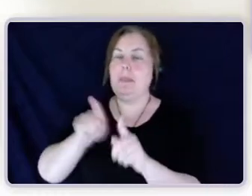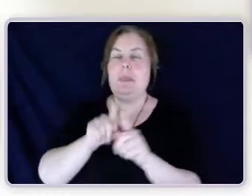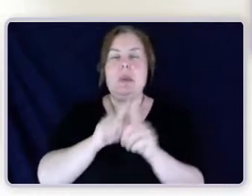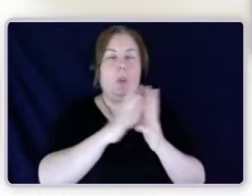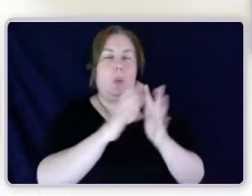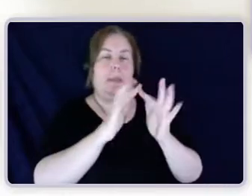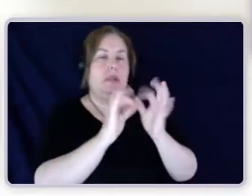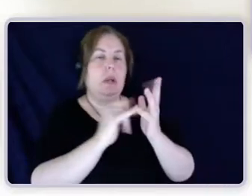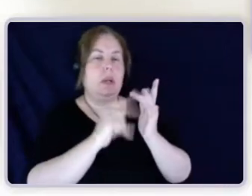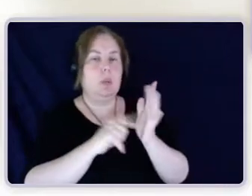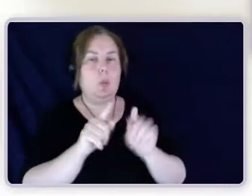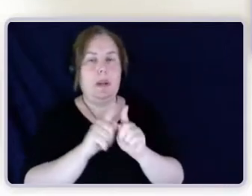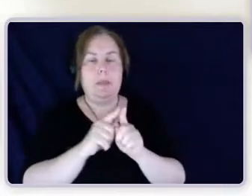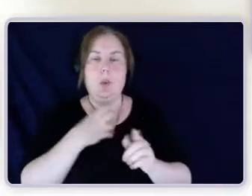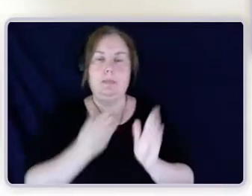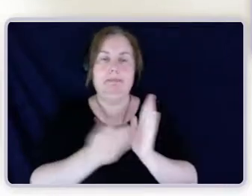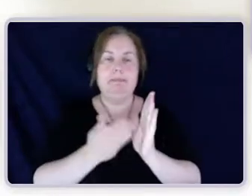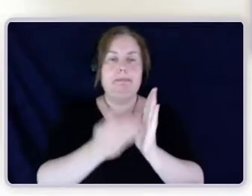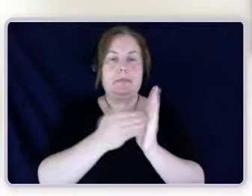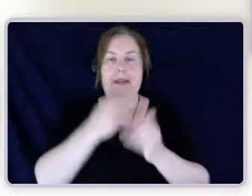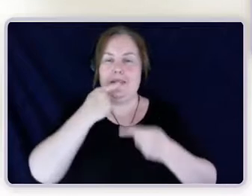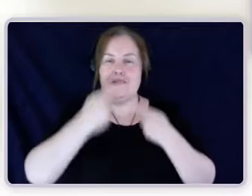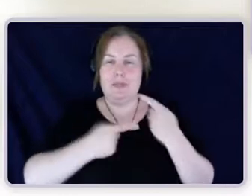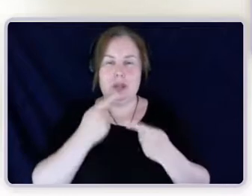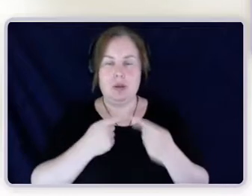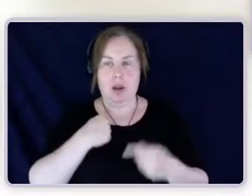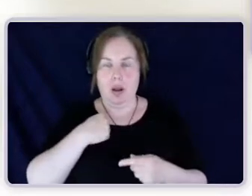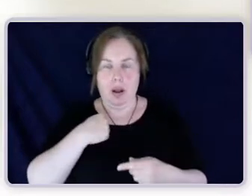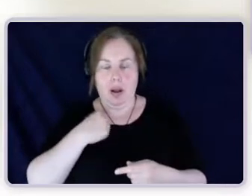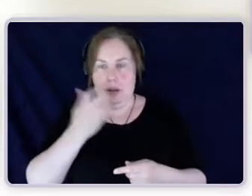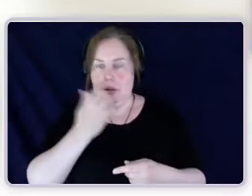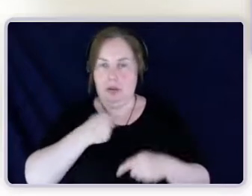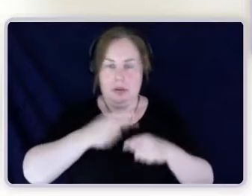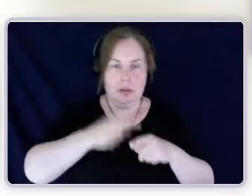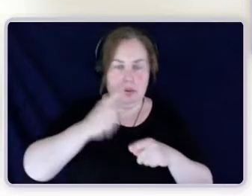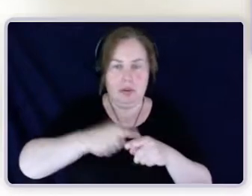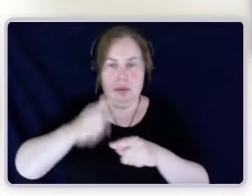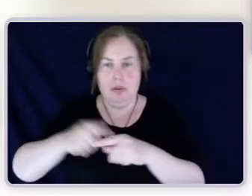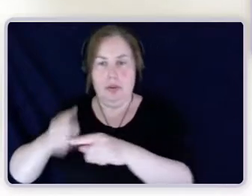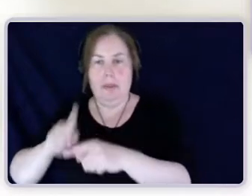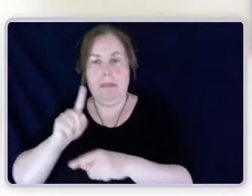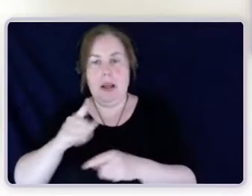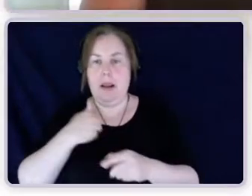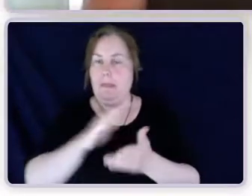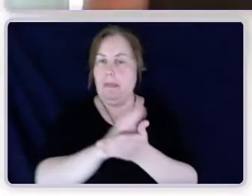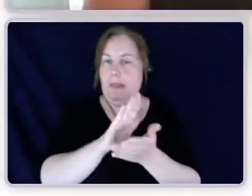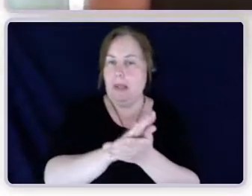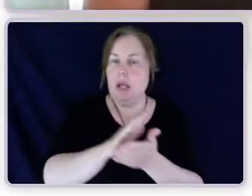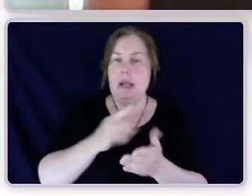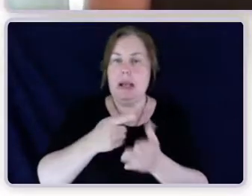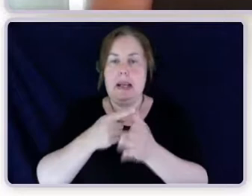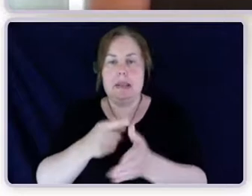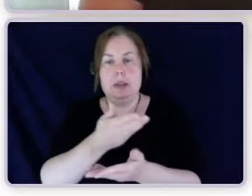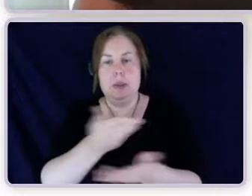people might need to go at 12. And there might be lots of questions. So I'm happy to answer anyone's questions right now.